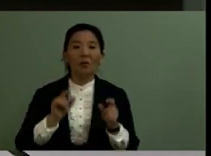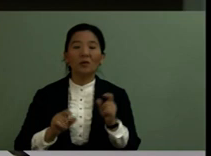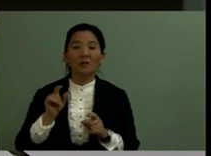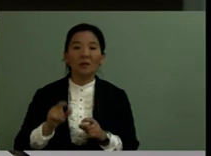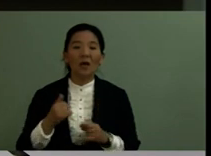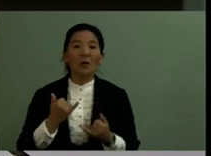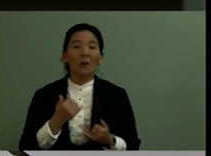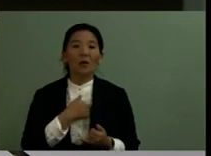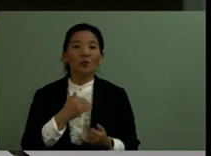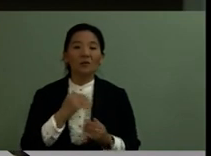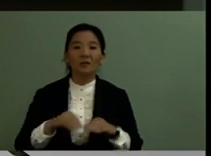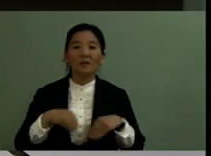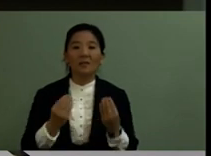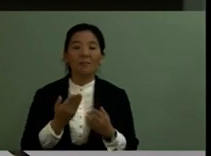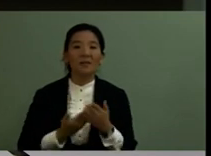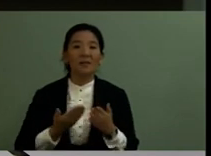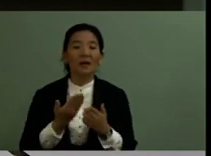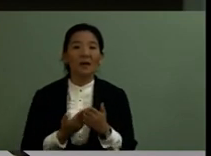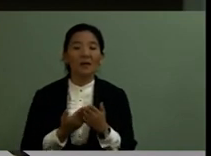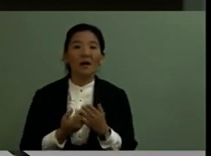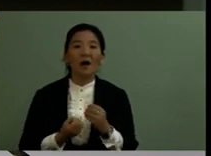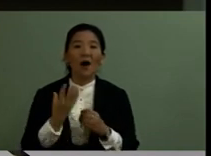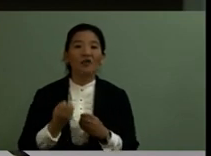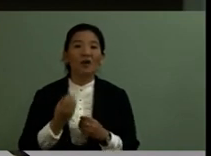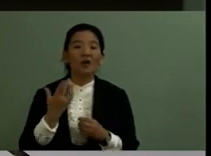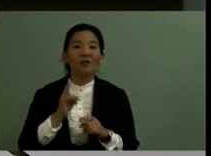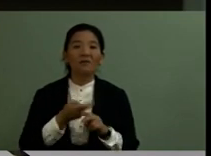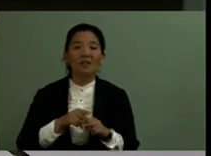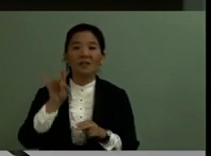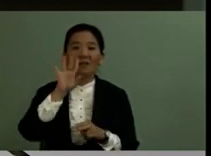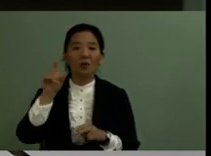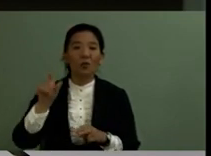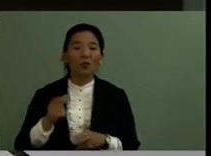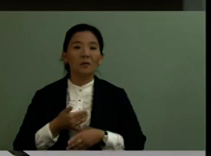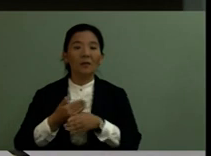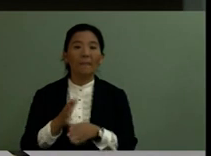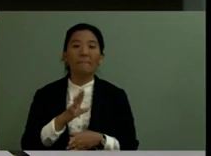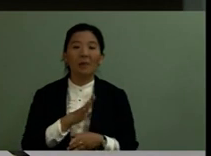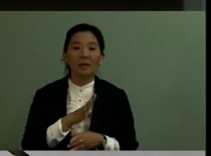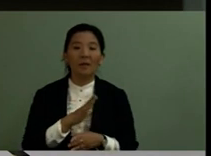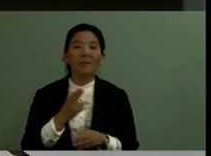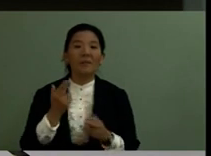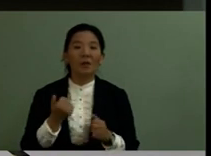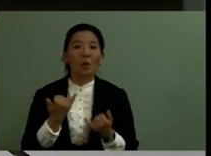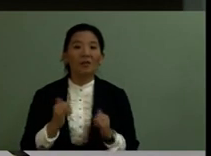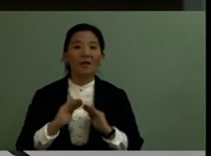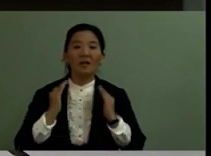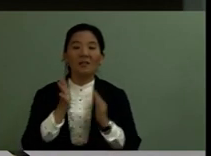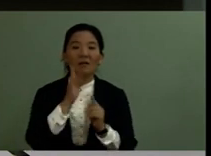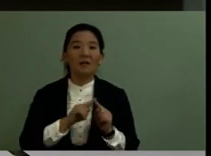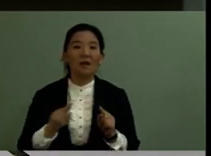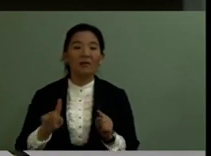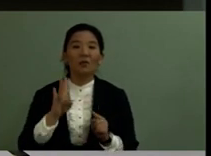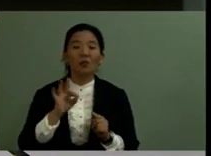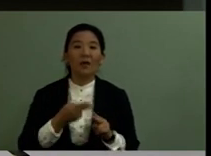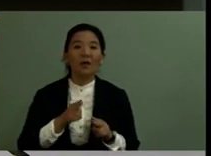sizlarga bermoqchi bo'lgan maslahatlarimizni ancha taniqli insonlarga yordam bergan. Ha, hozir karantin davri.